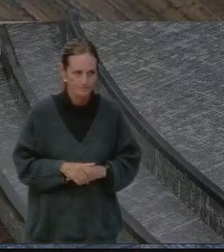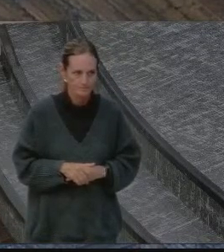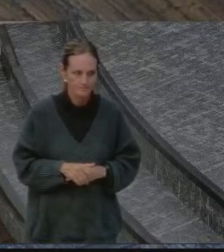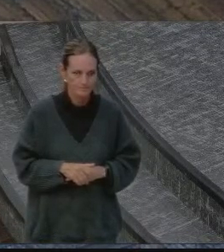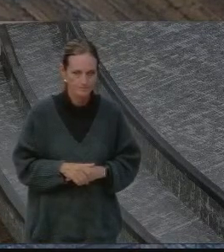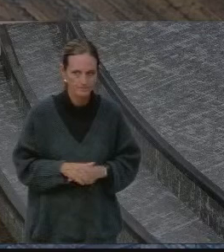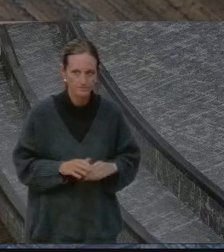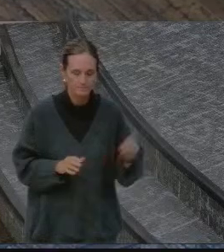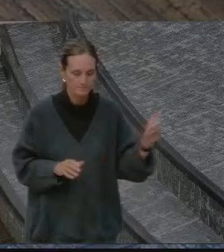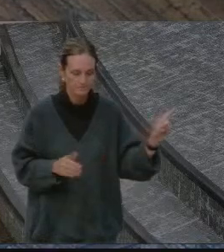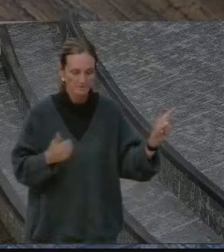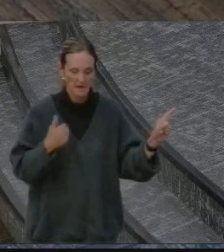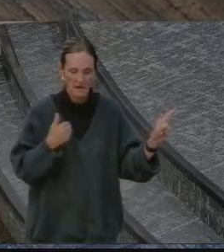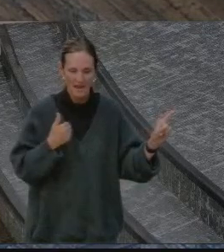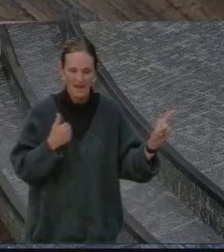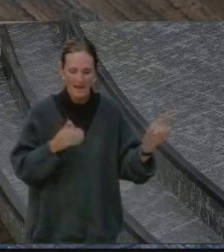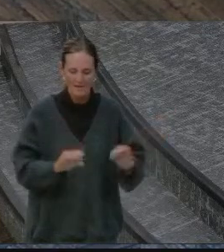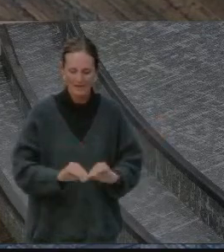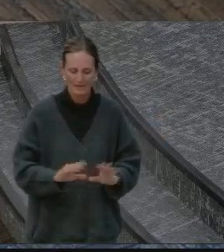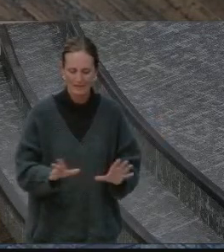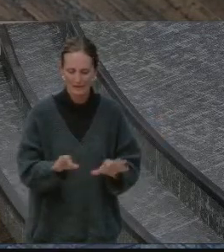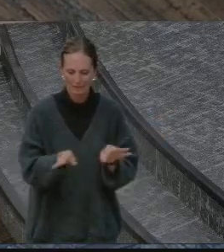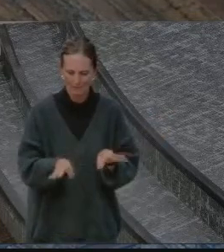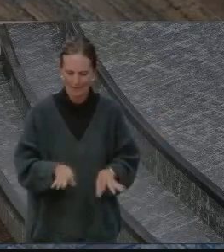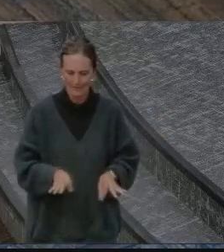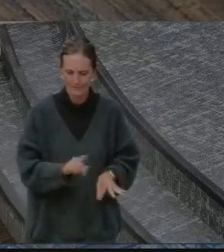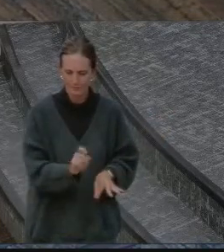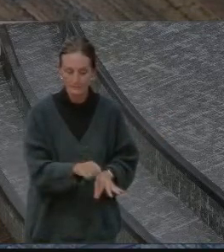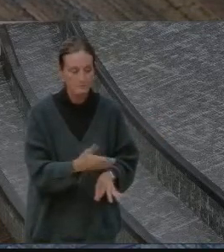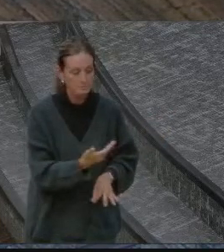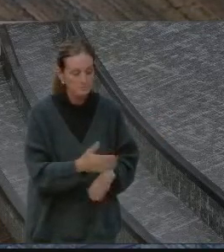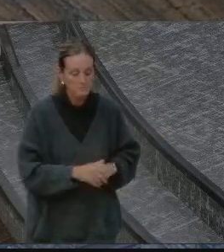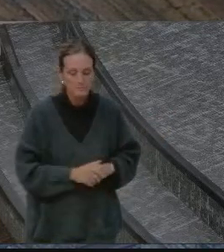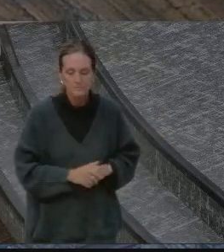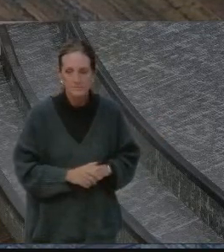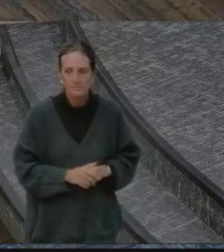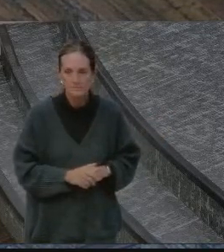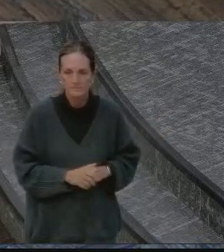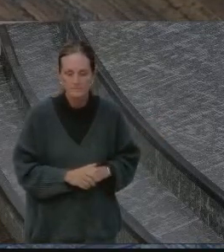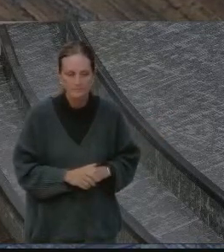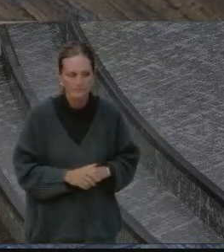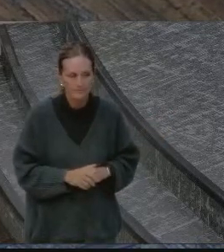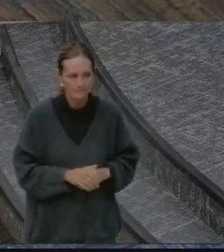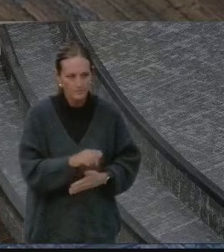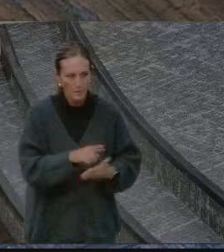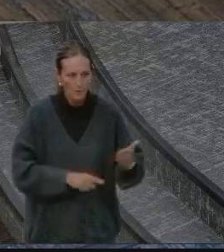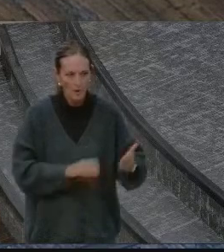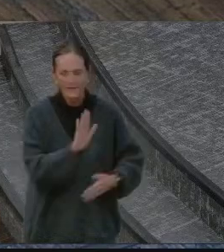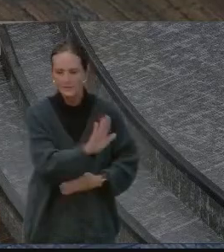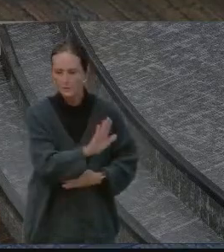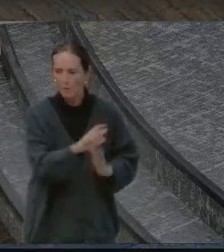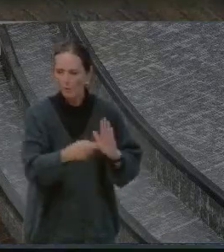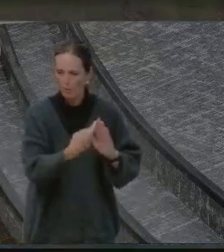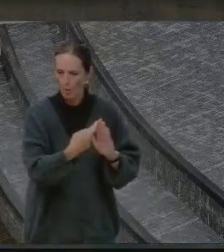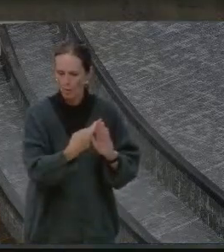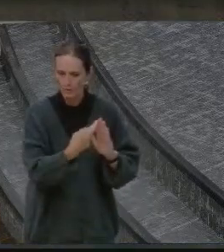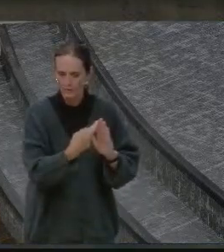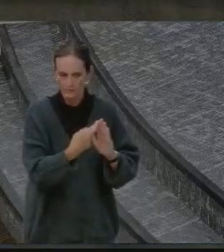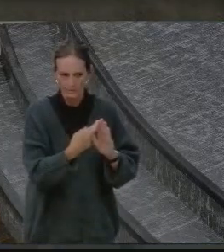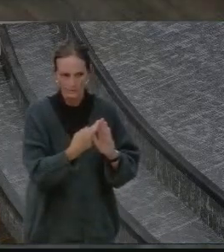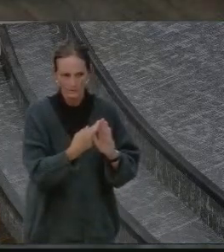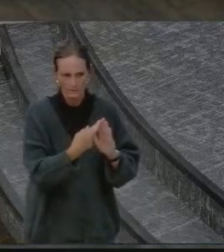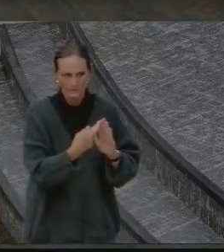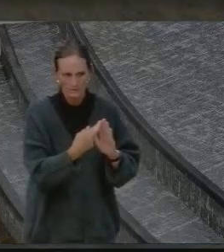So I just have a clarifying question. Yes, ma'am. So what is your role and what's